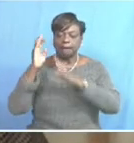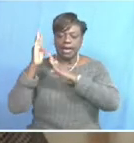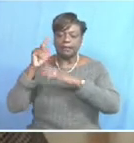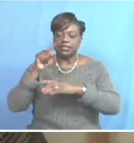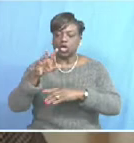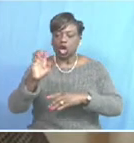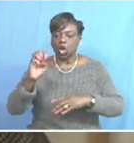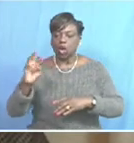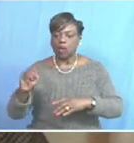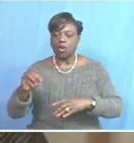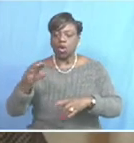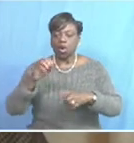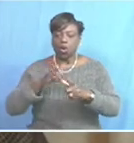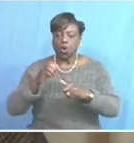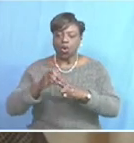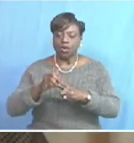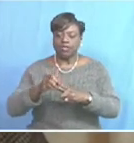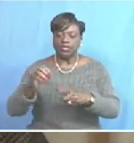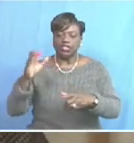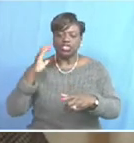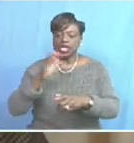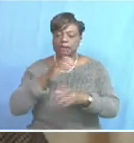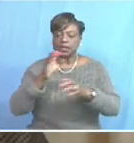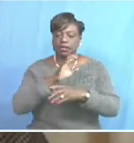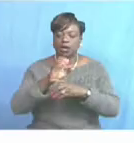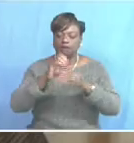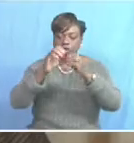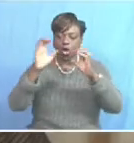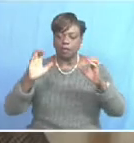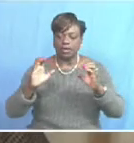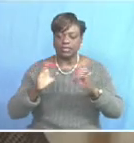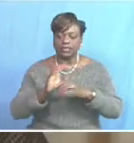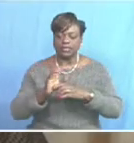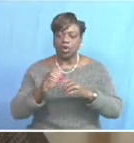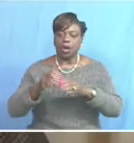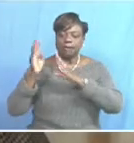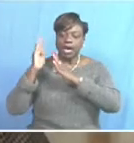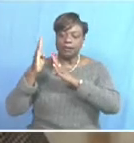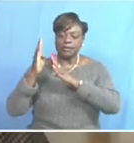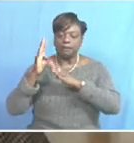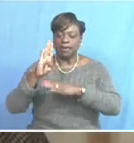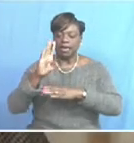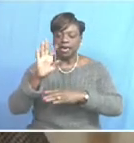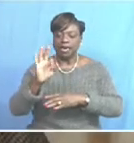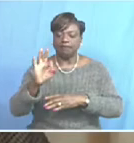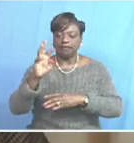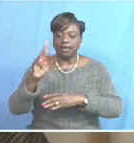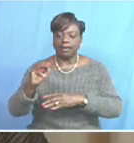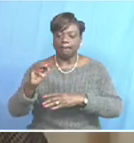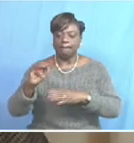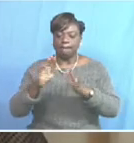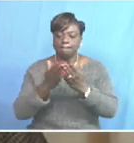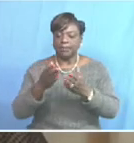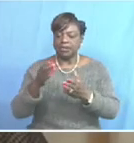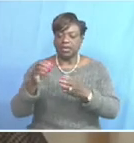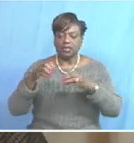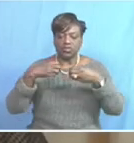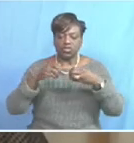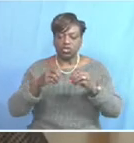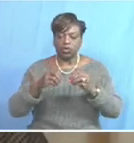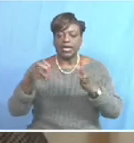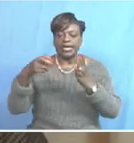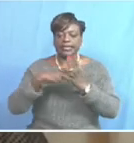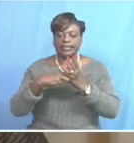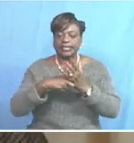Chamber of Commerce, also at Bahamas Faith Ministries Bookstore. We have made the investment affordable for all Bahamians. Tickets begin